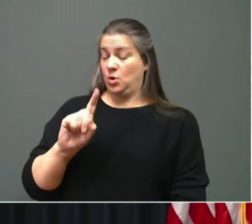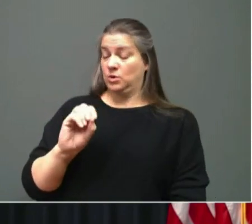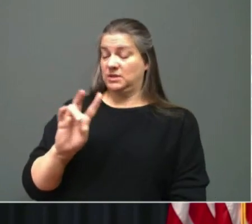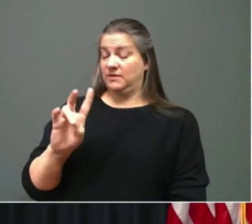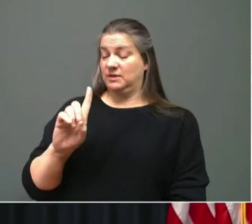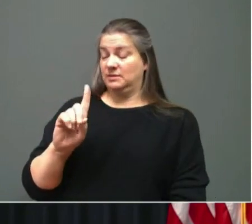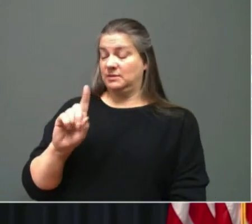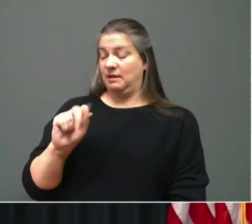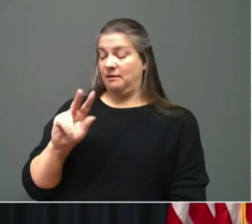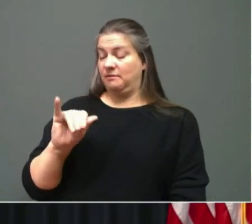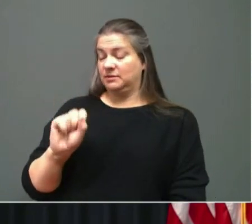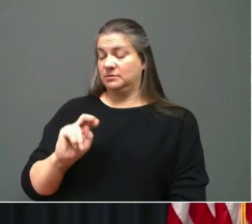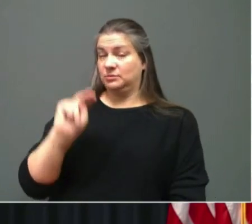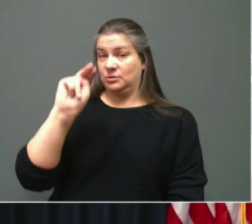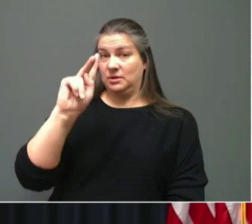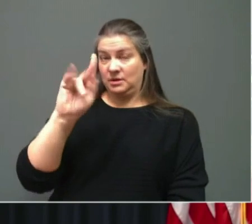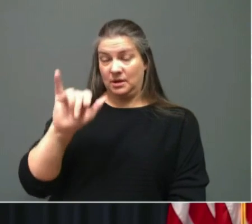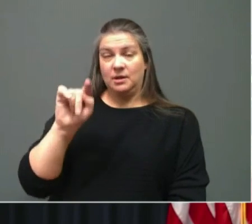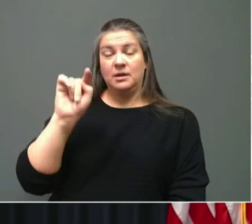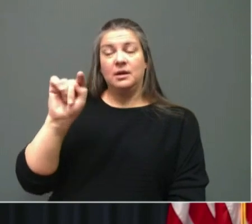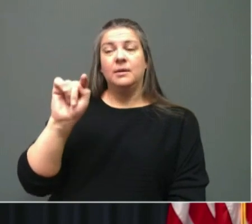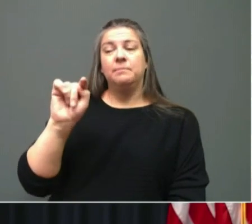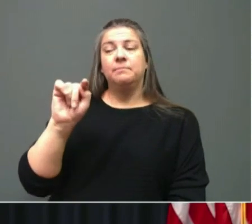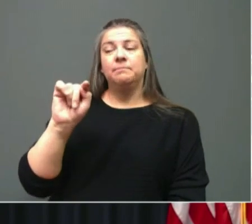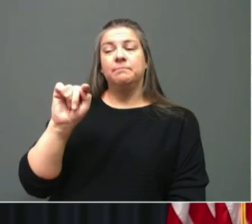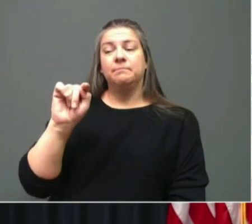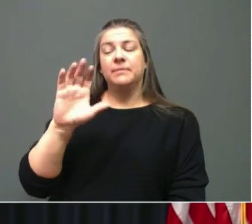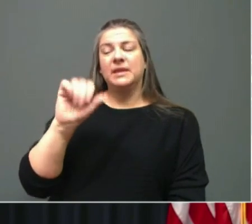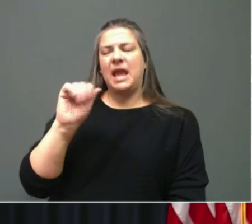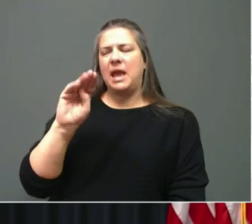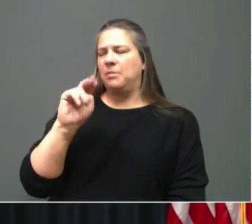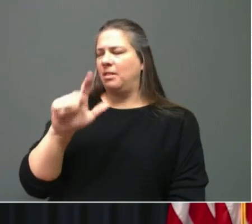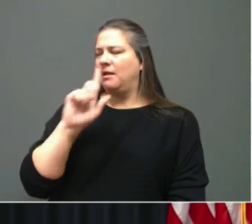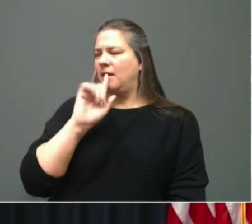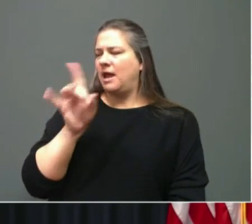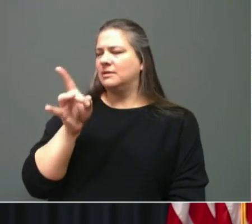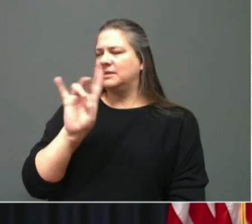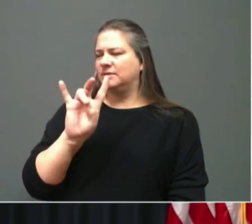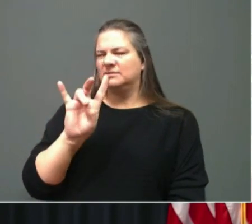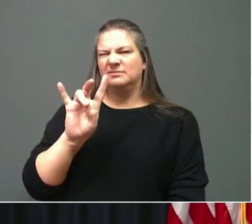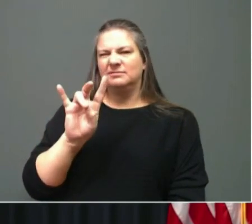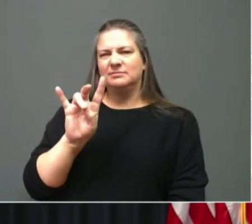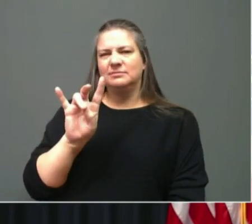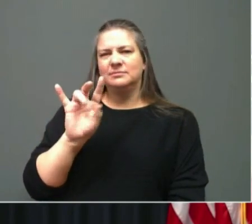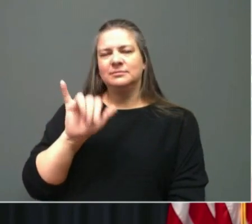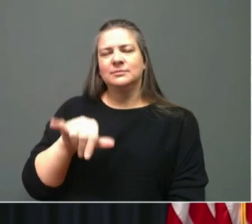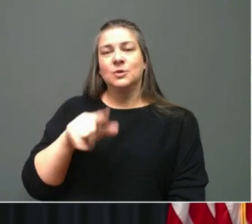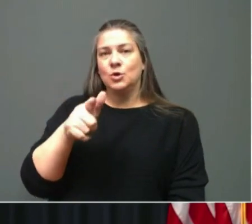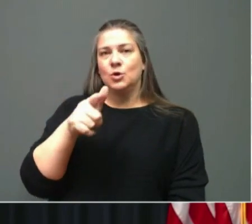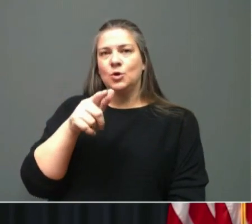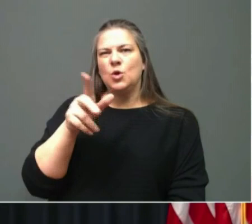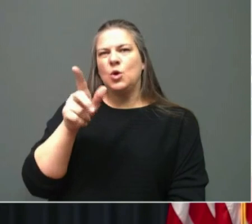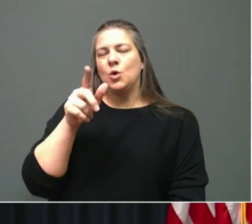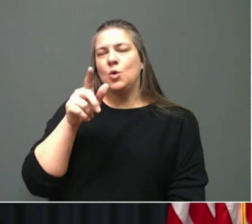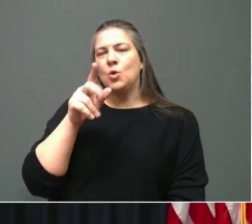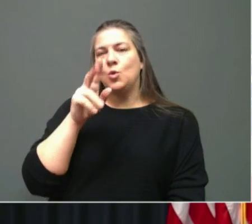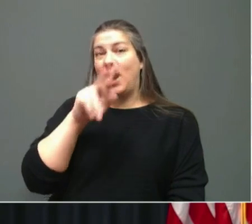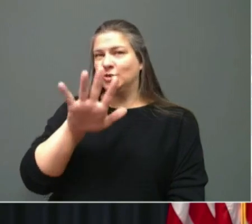For Northern Kentucky, Campbell with 87. Again, watch tomorrow. Help's going to be on the